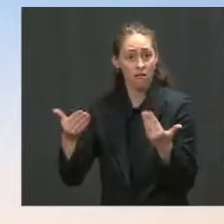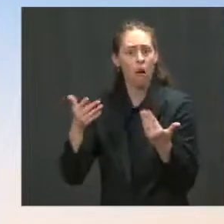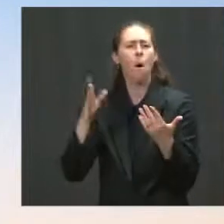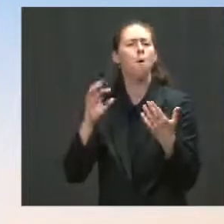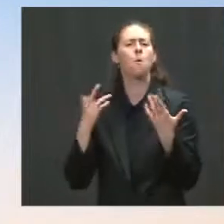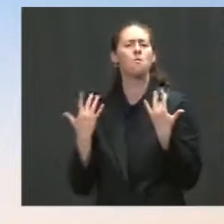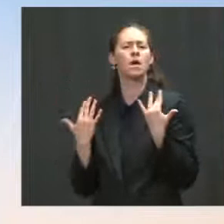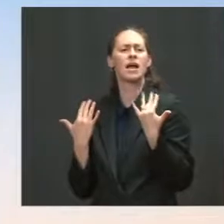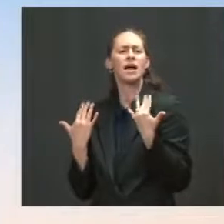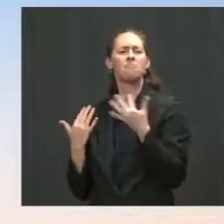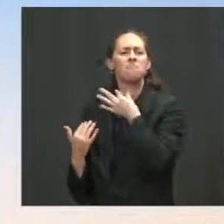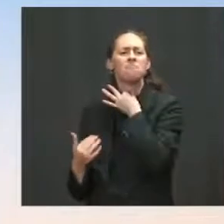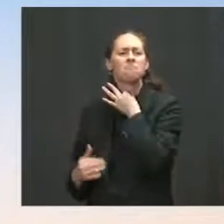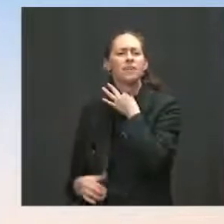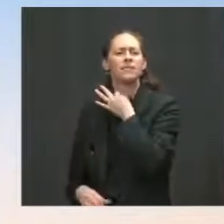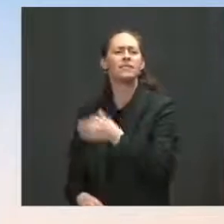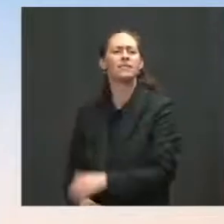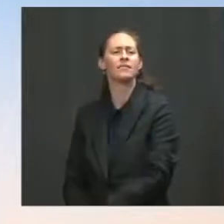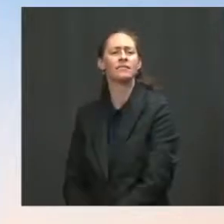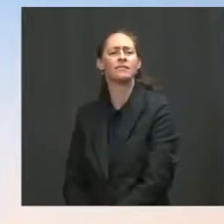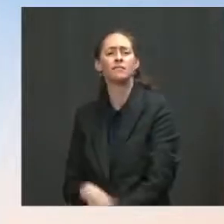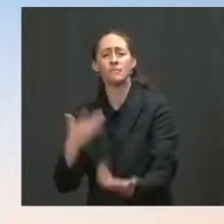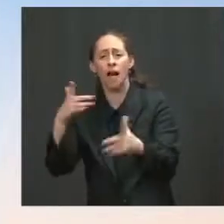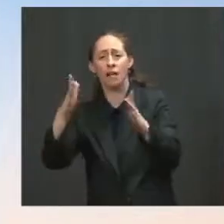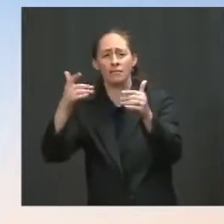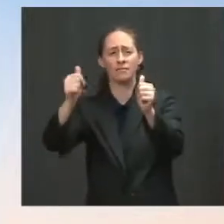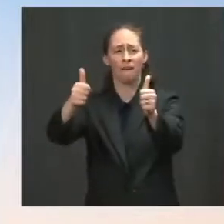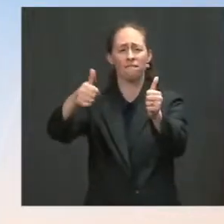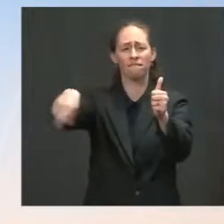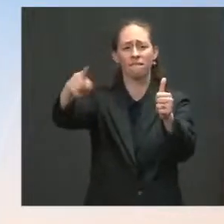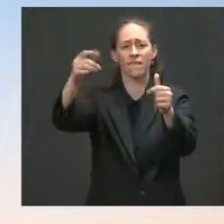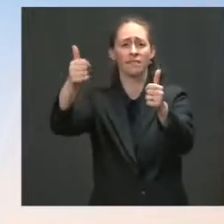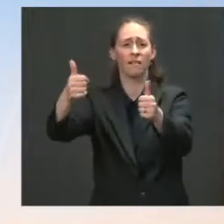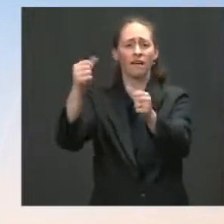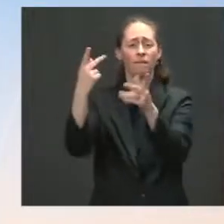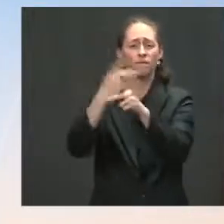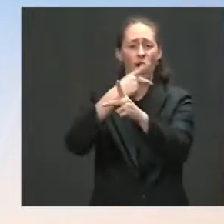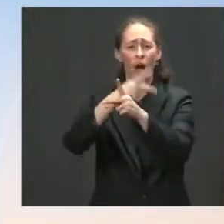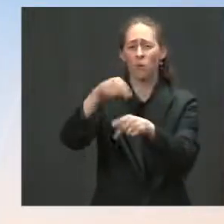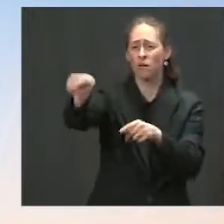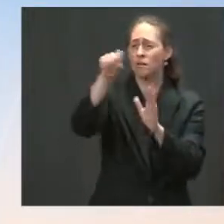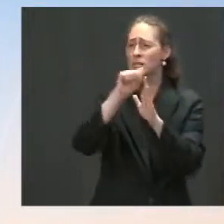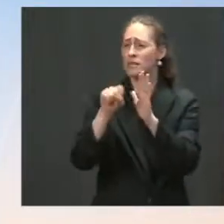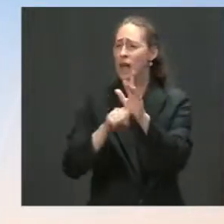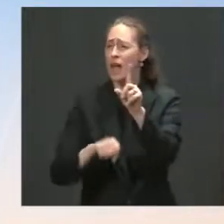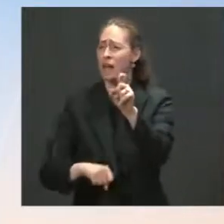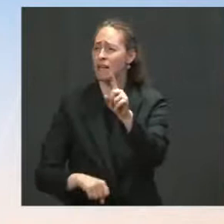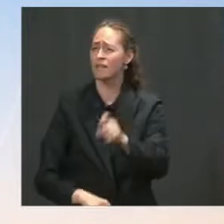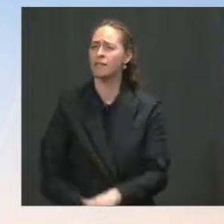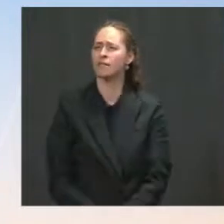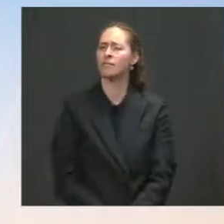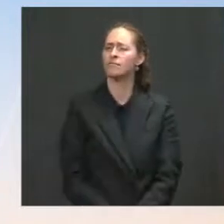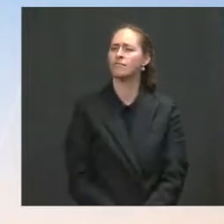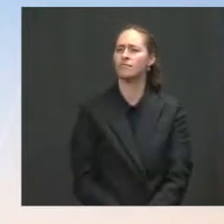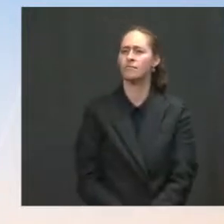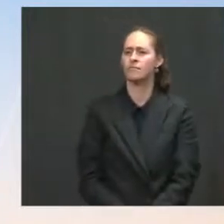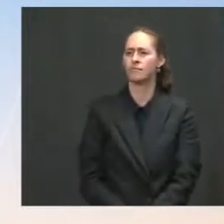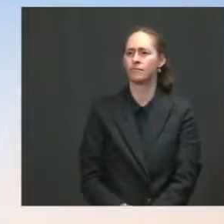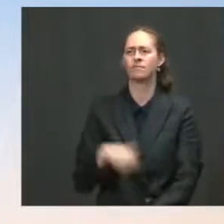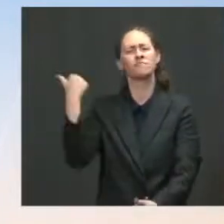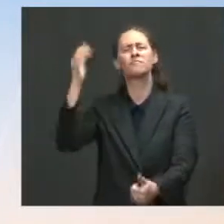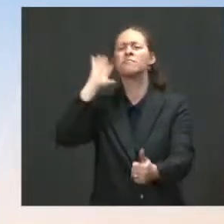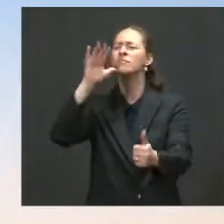states figure this out. Let's just go ahead with this. Well, the president would not have supported moving forward if he did not support the